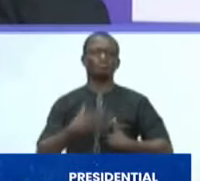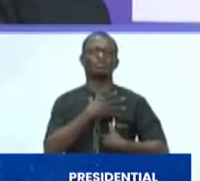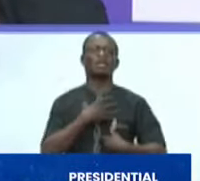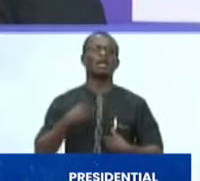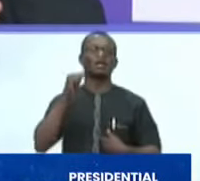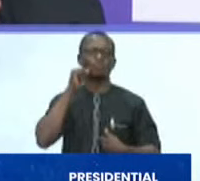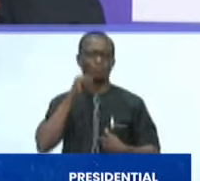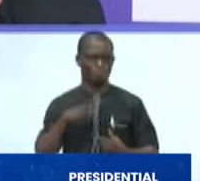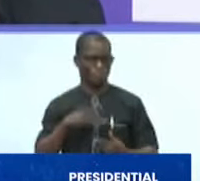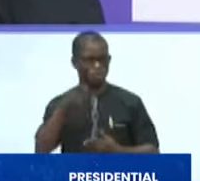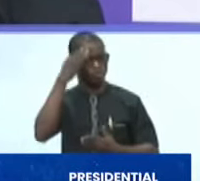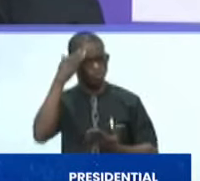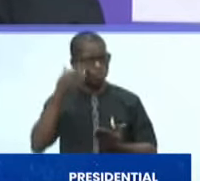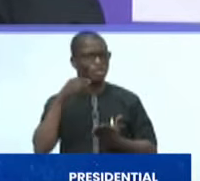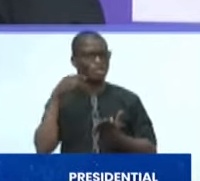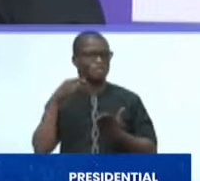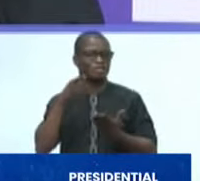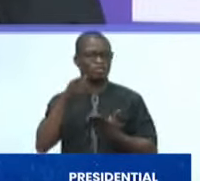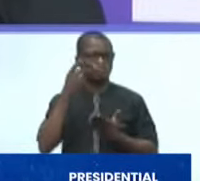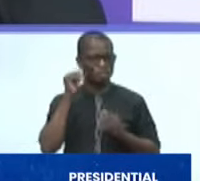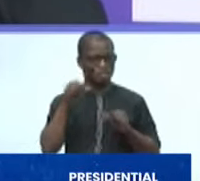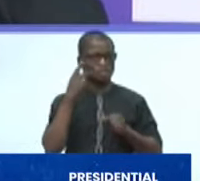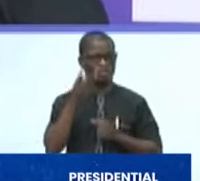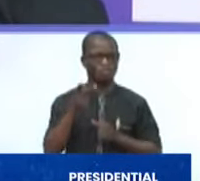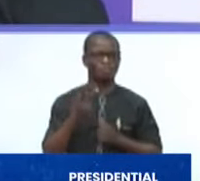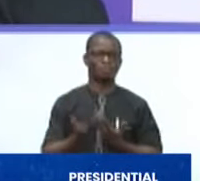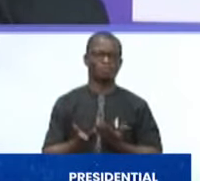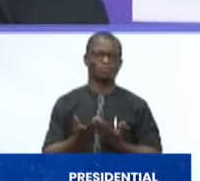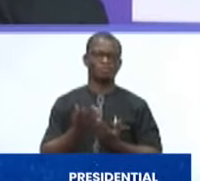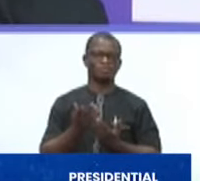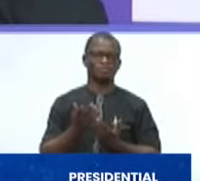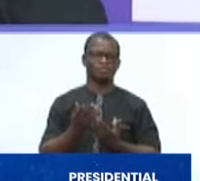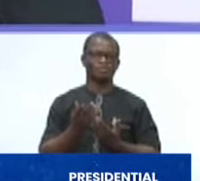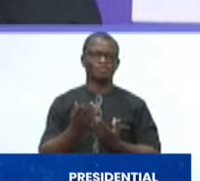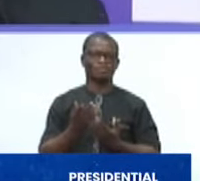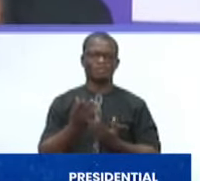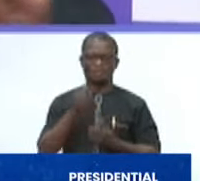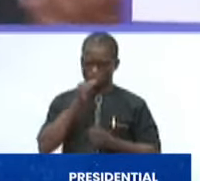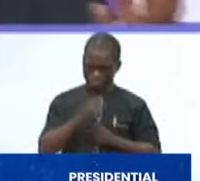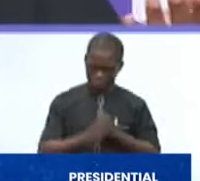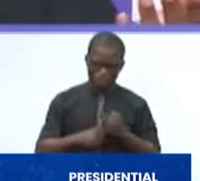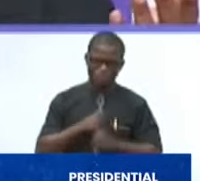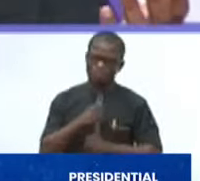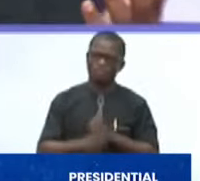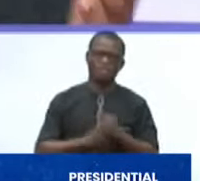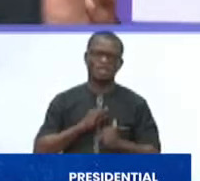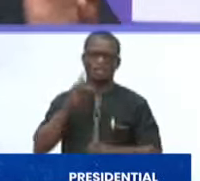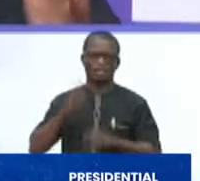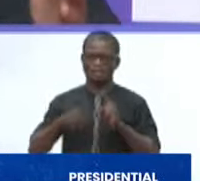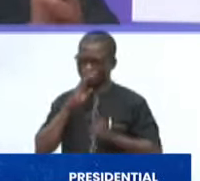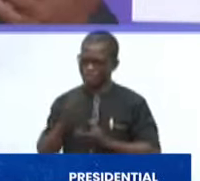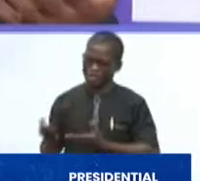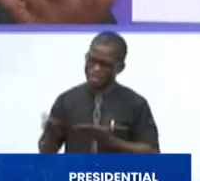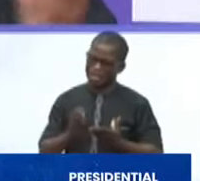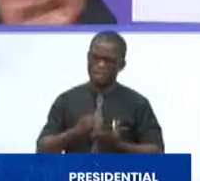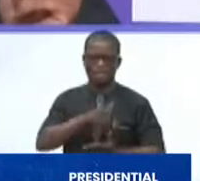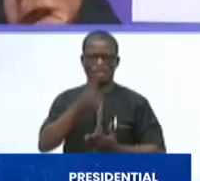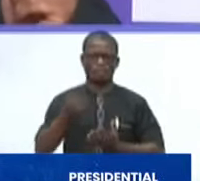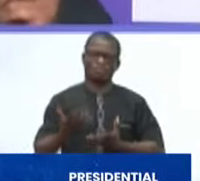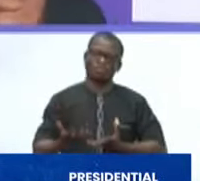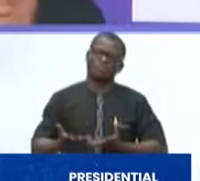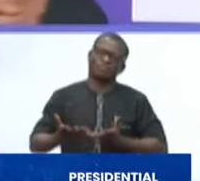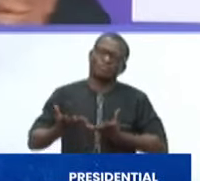But you know, this is a very, you can see I'm struggling. You cannot be carrying underweight when you're already